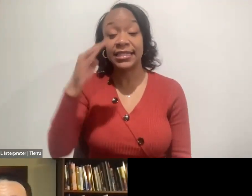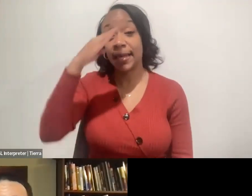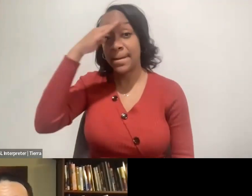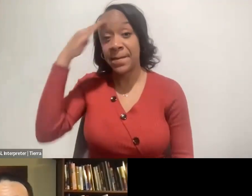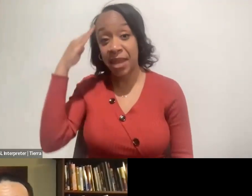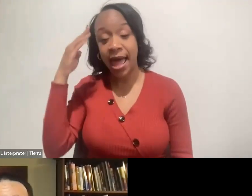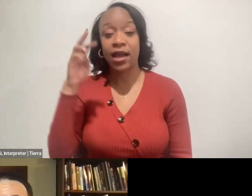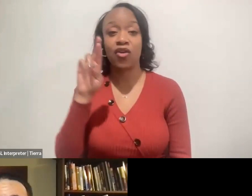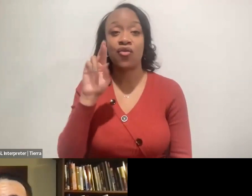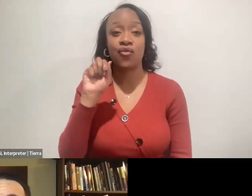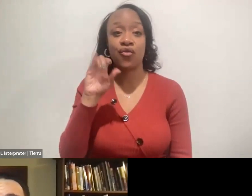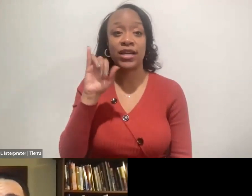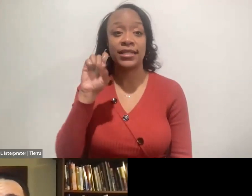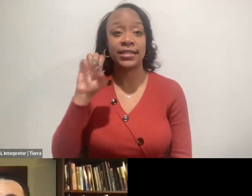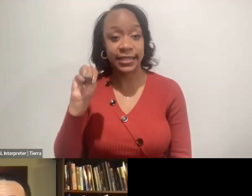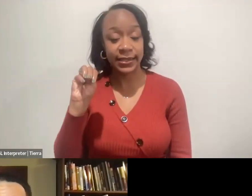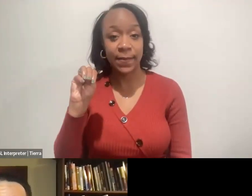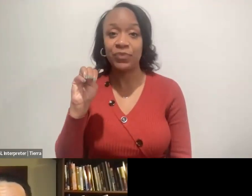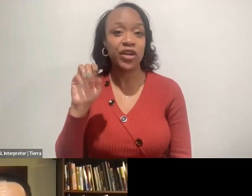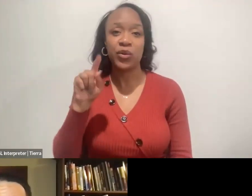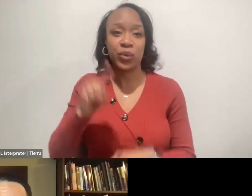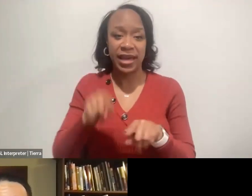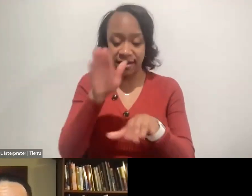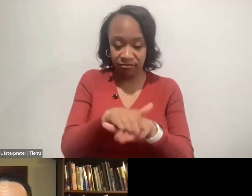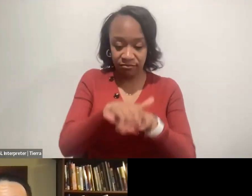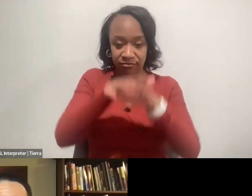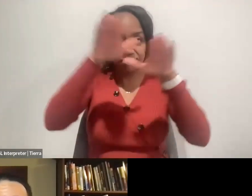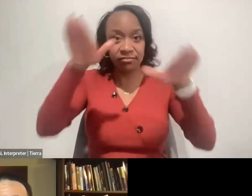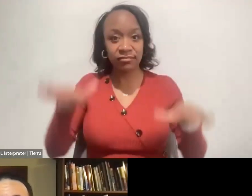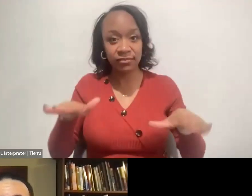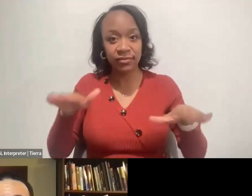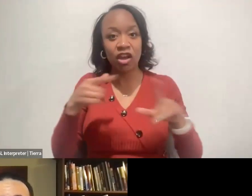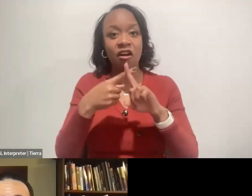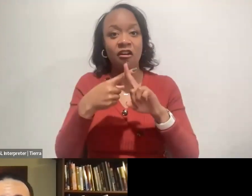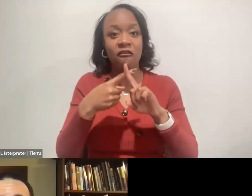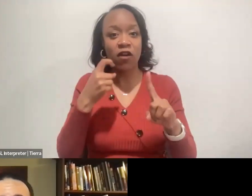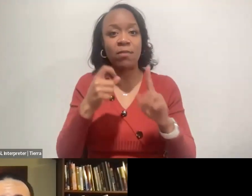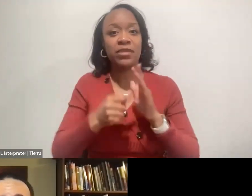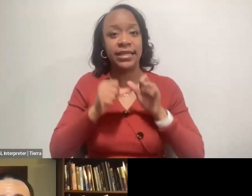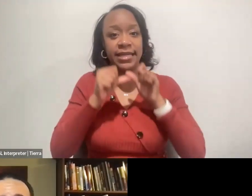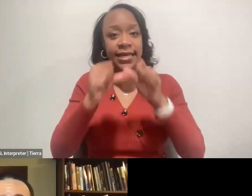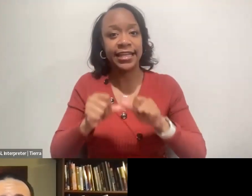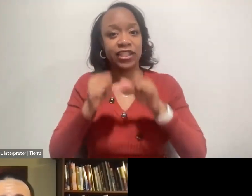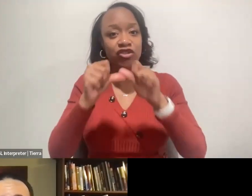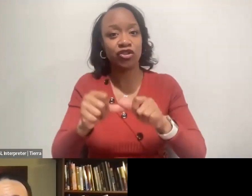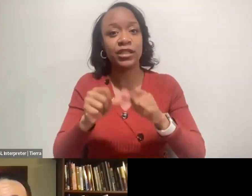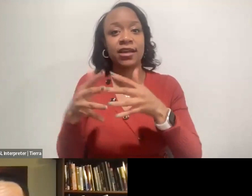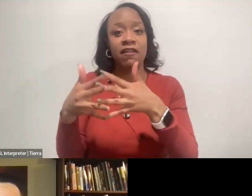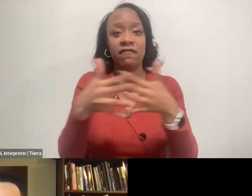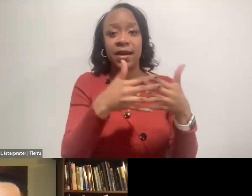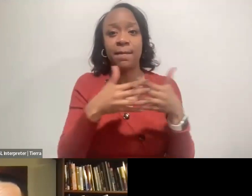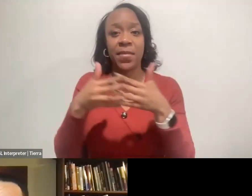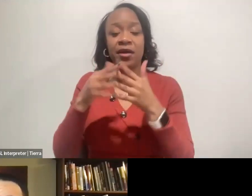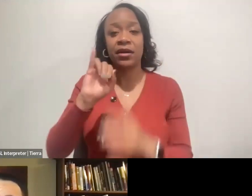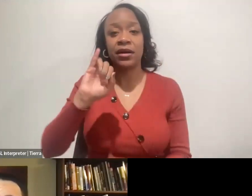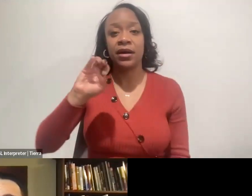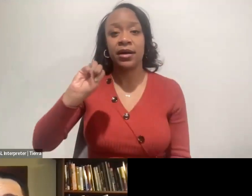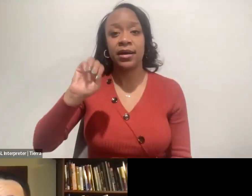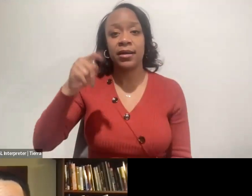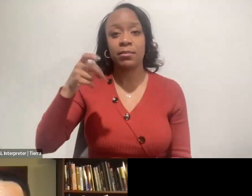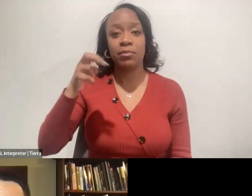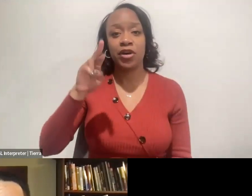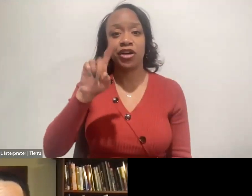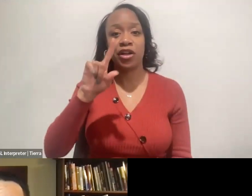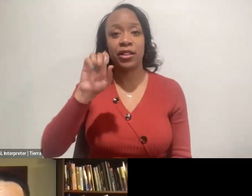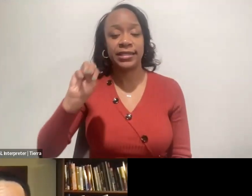the endurance of American imperialism." So I was hoping you could elaborate on the linkage between